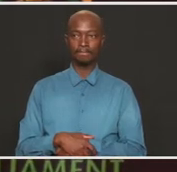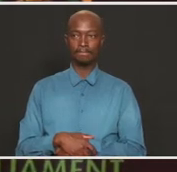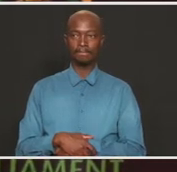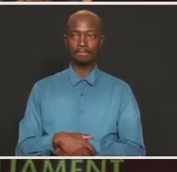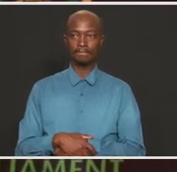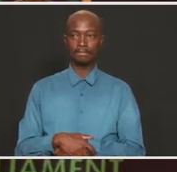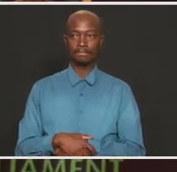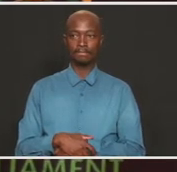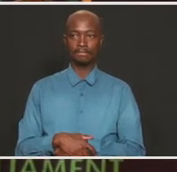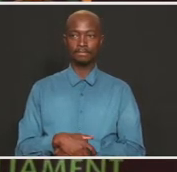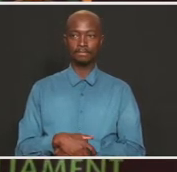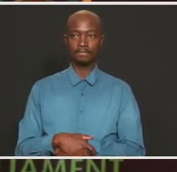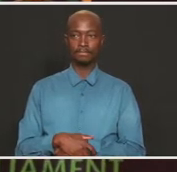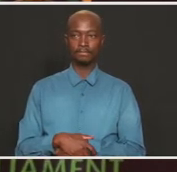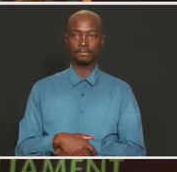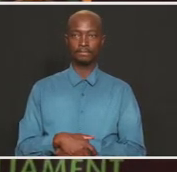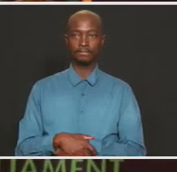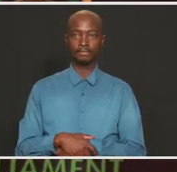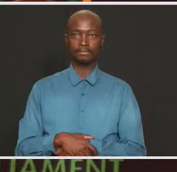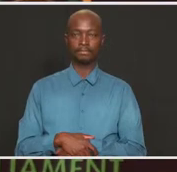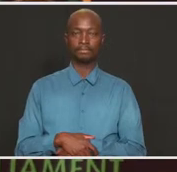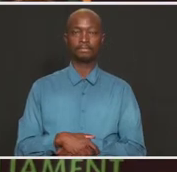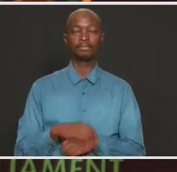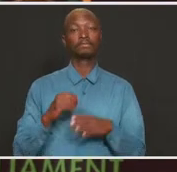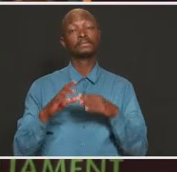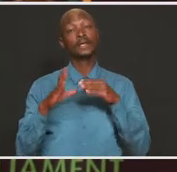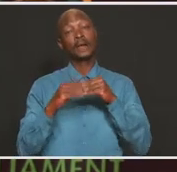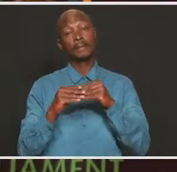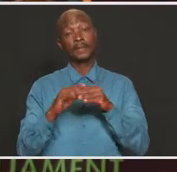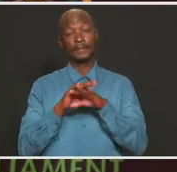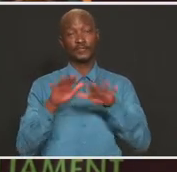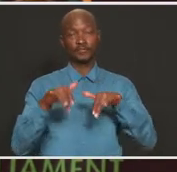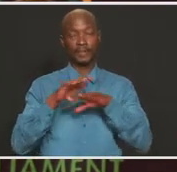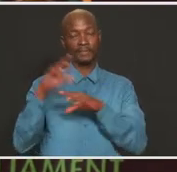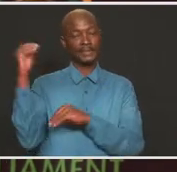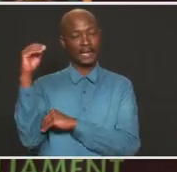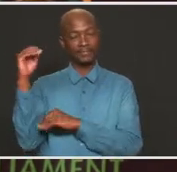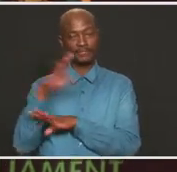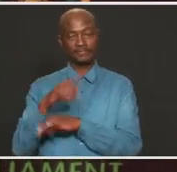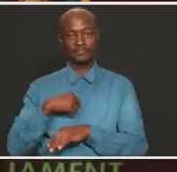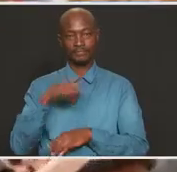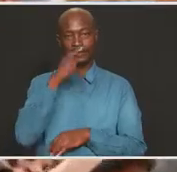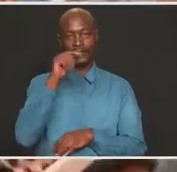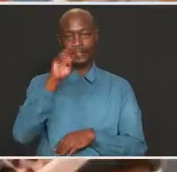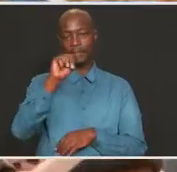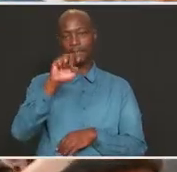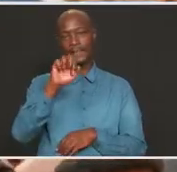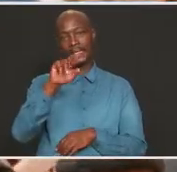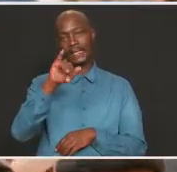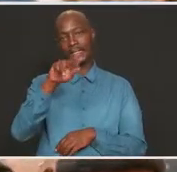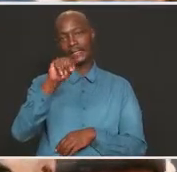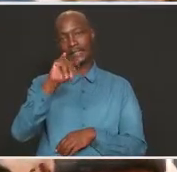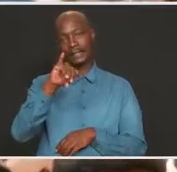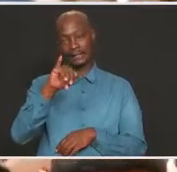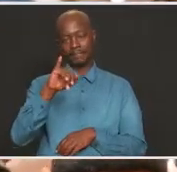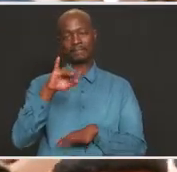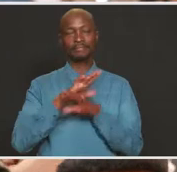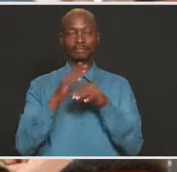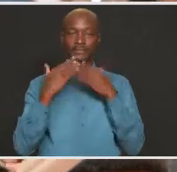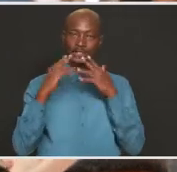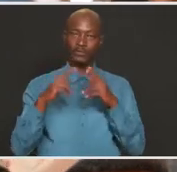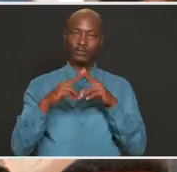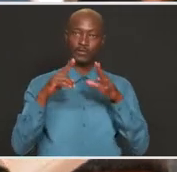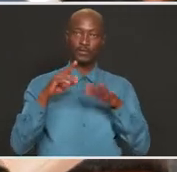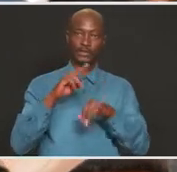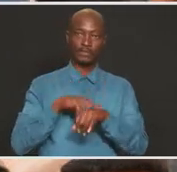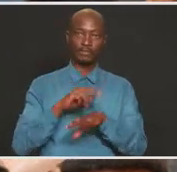okay good afternoon members of parliament my name is Mary niebritz and I thank you for your time today